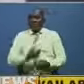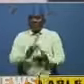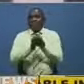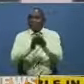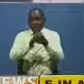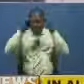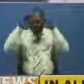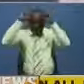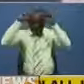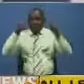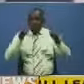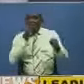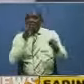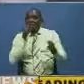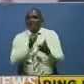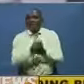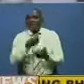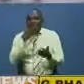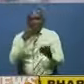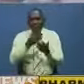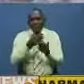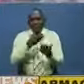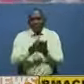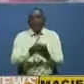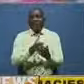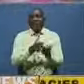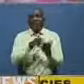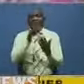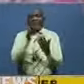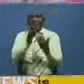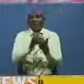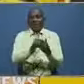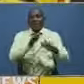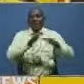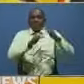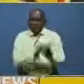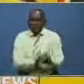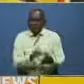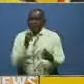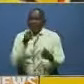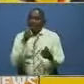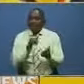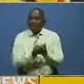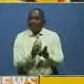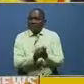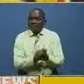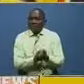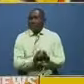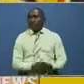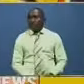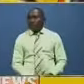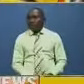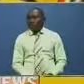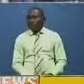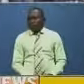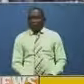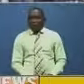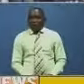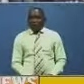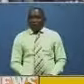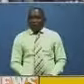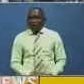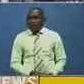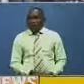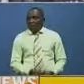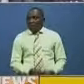the President for the bold step of the Agenda 111 hospital project. So obeye na de broni